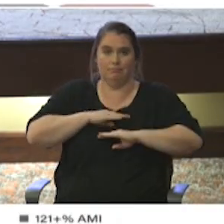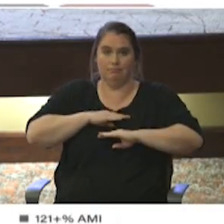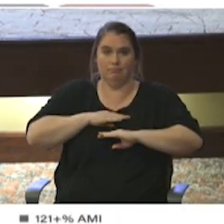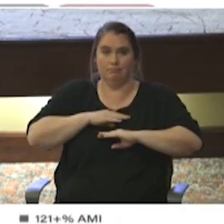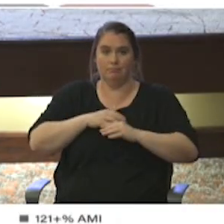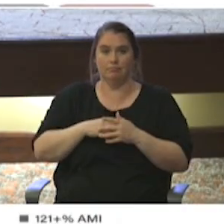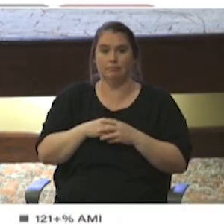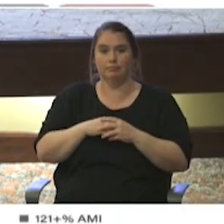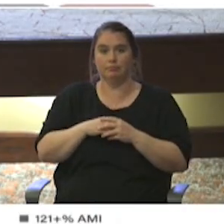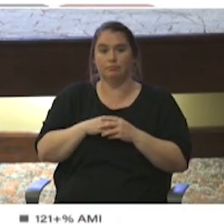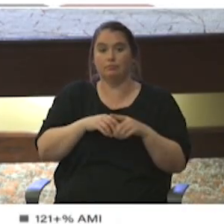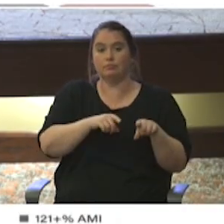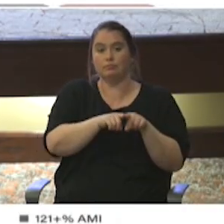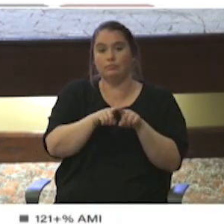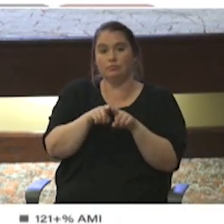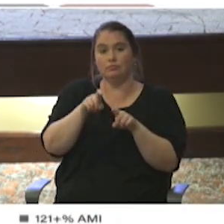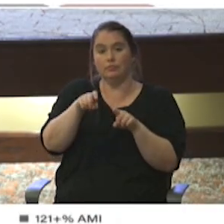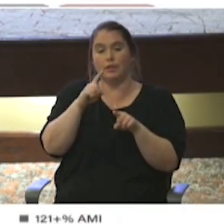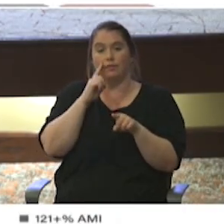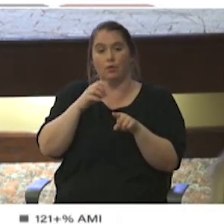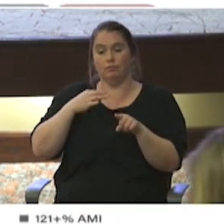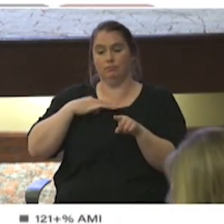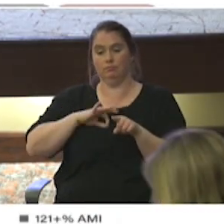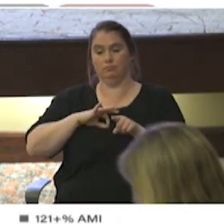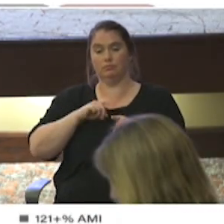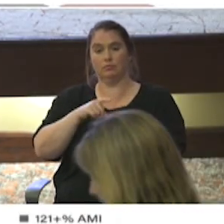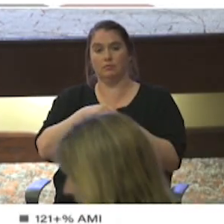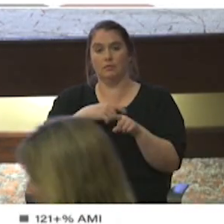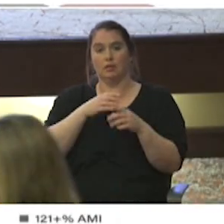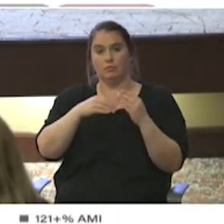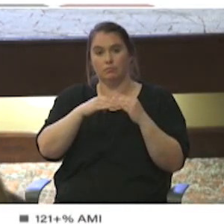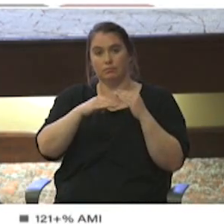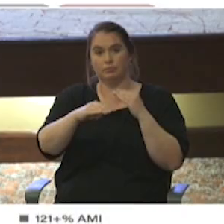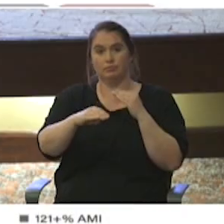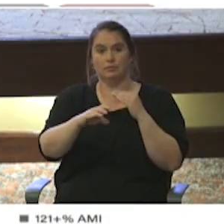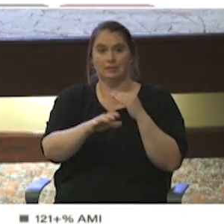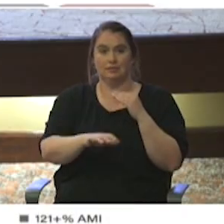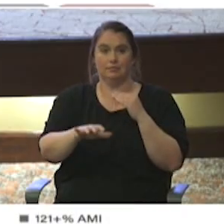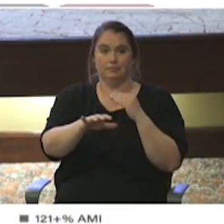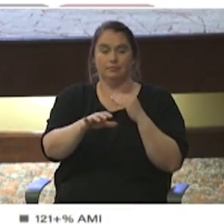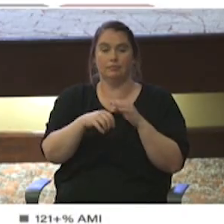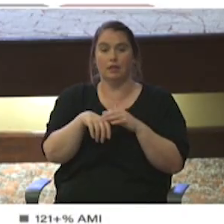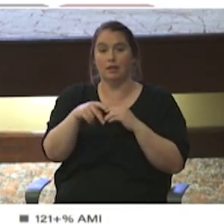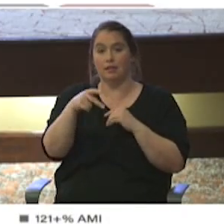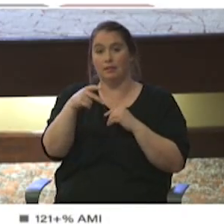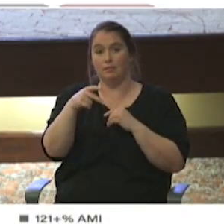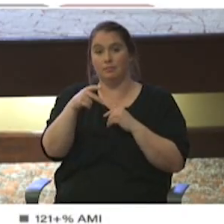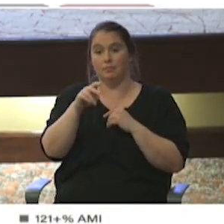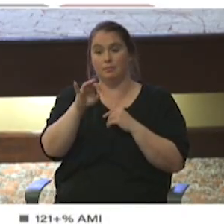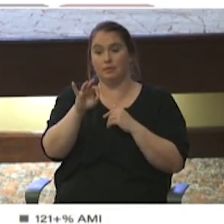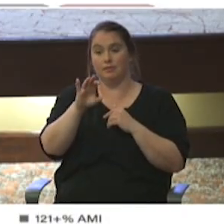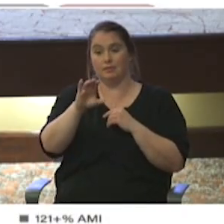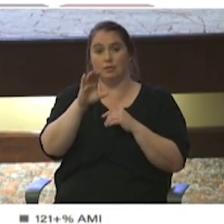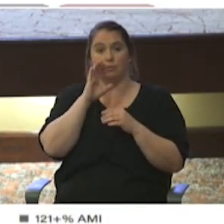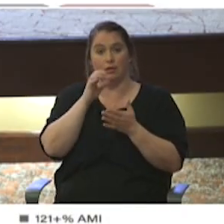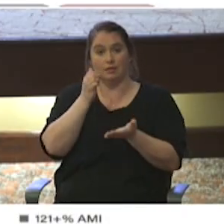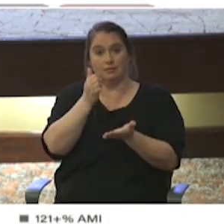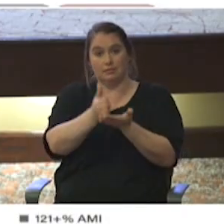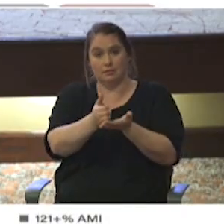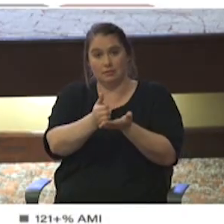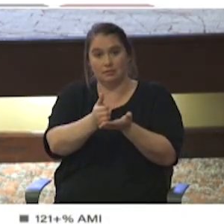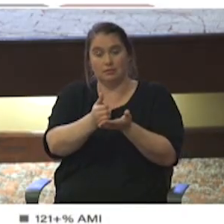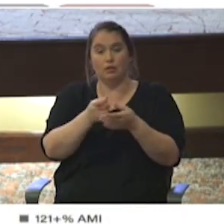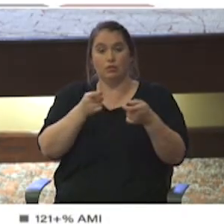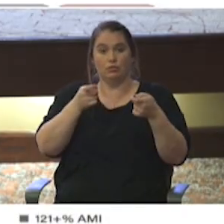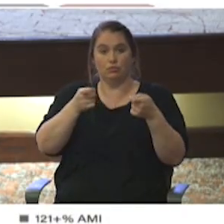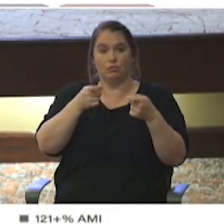is also a need for mechanisms to control neighborhood stability, which the PFC can assist with by controlling